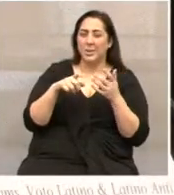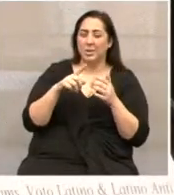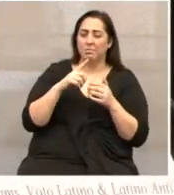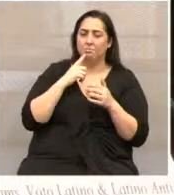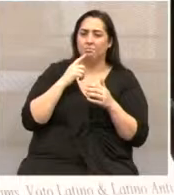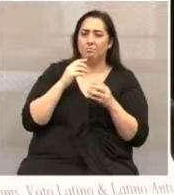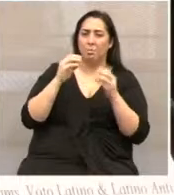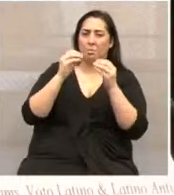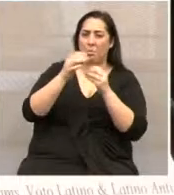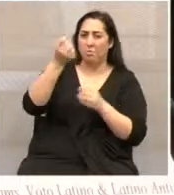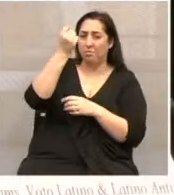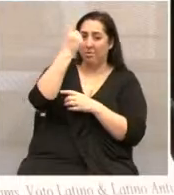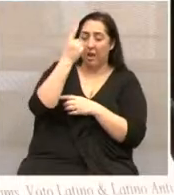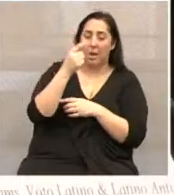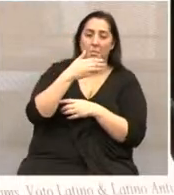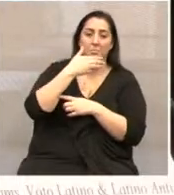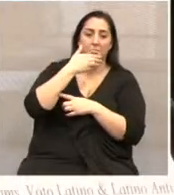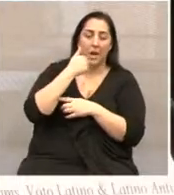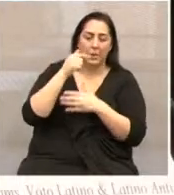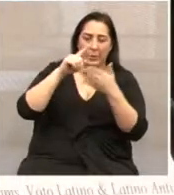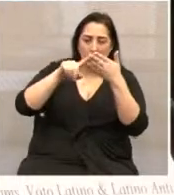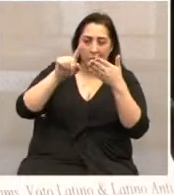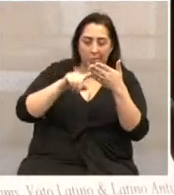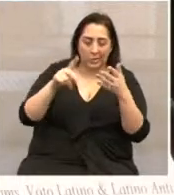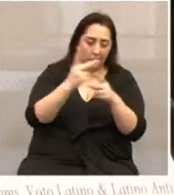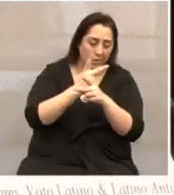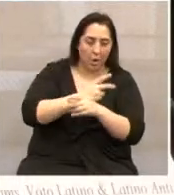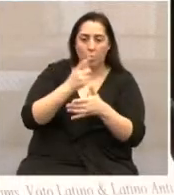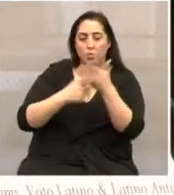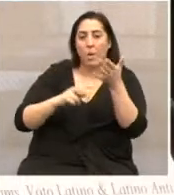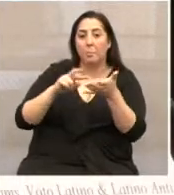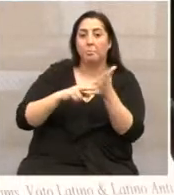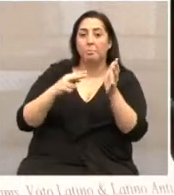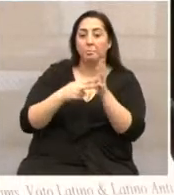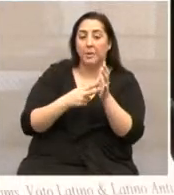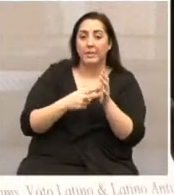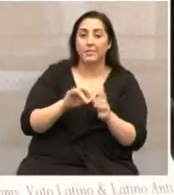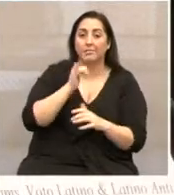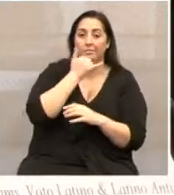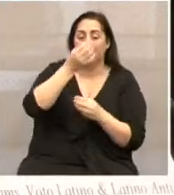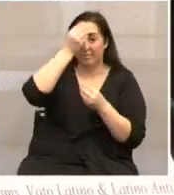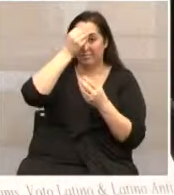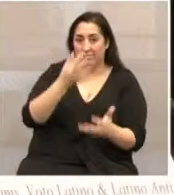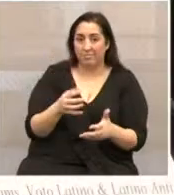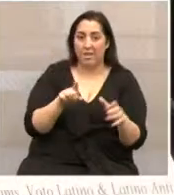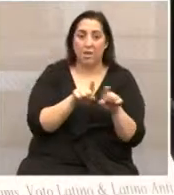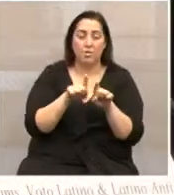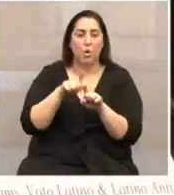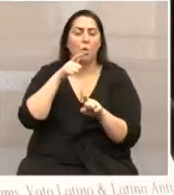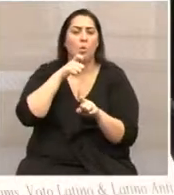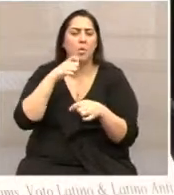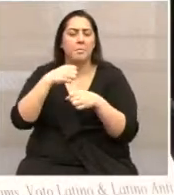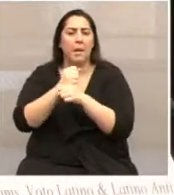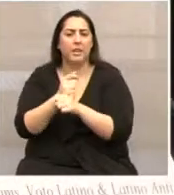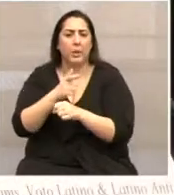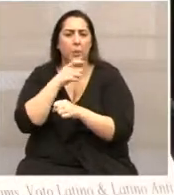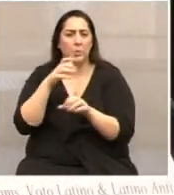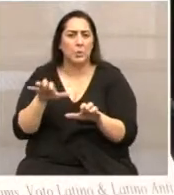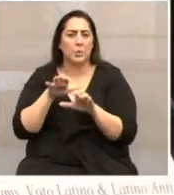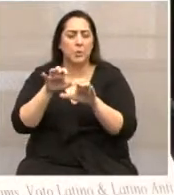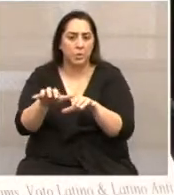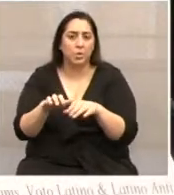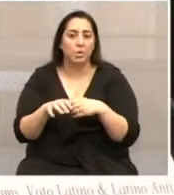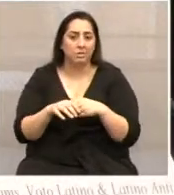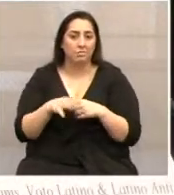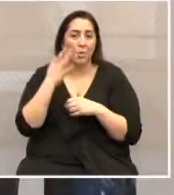define disinformation and hold individuals accountable for that disinformation, because all of that is having an impact on turnout, as